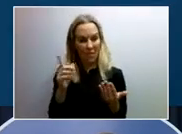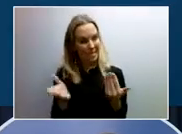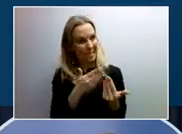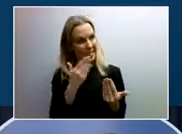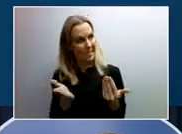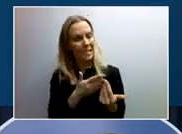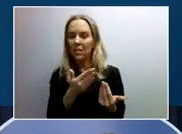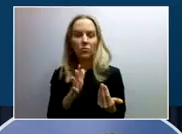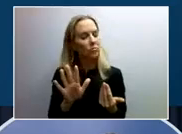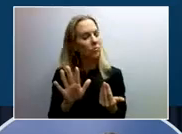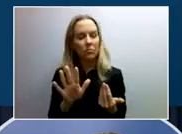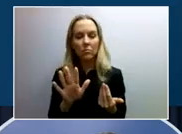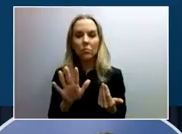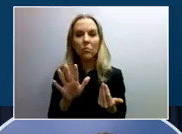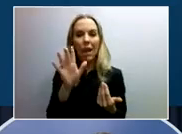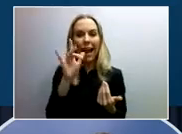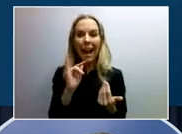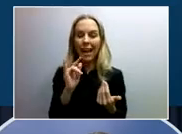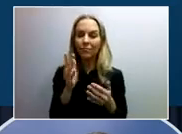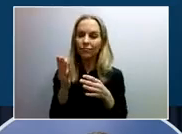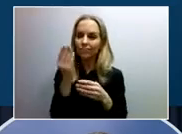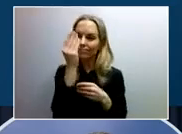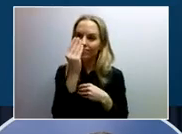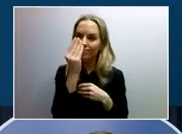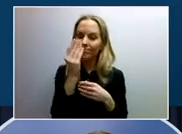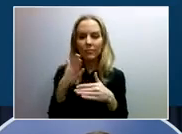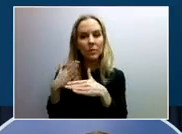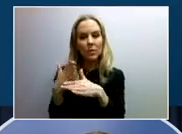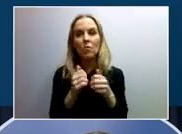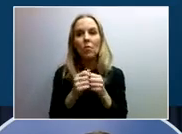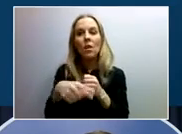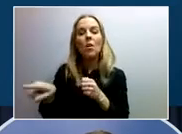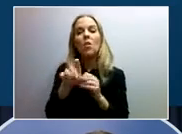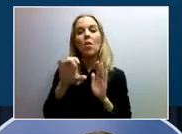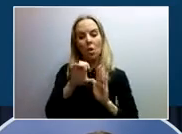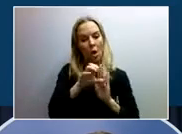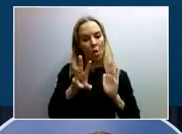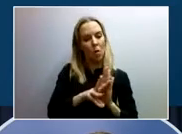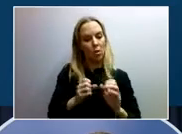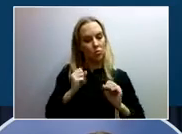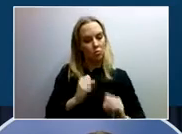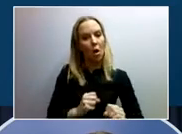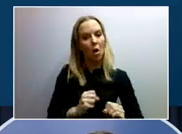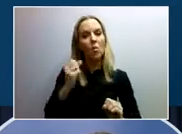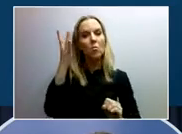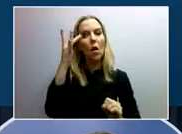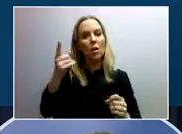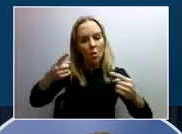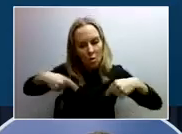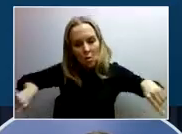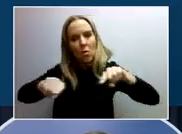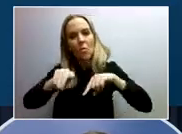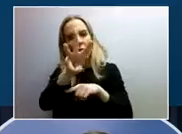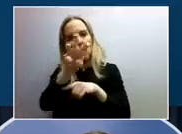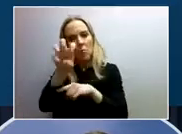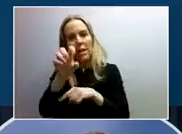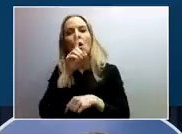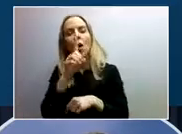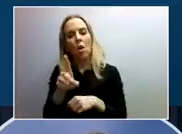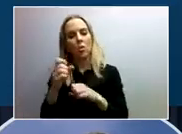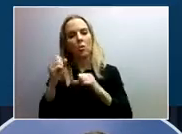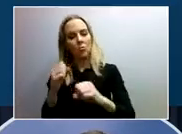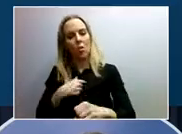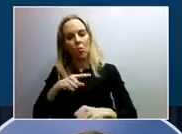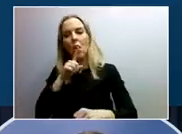told our state lawmakers, our Commonwealth is strong because, folks, we are strong. We are tough. We have been through a